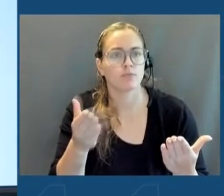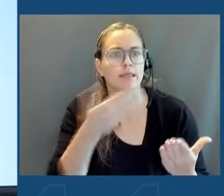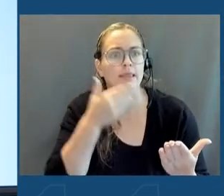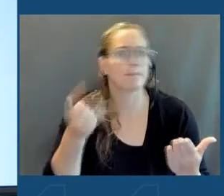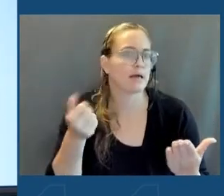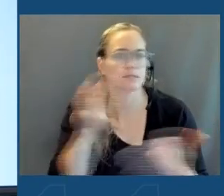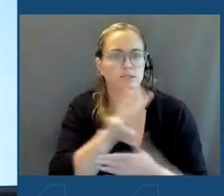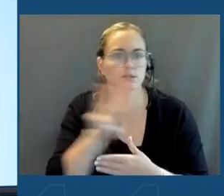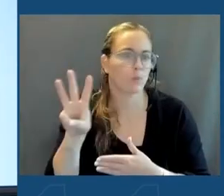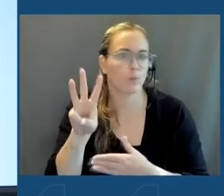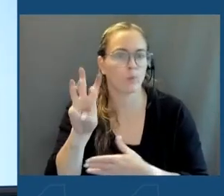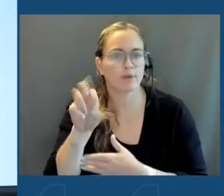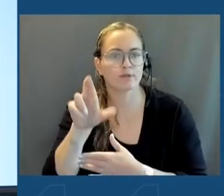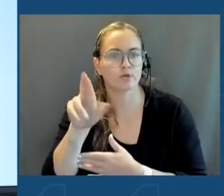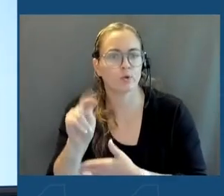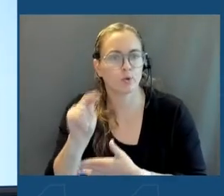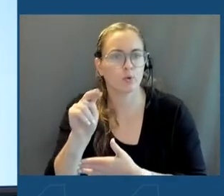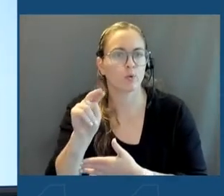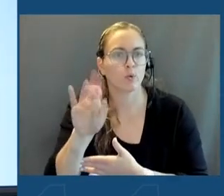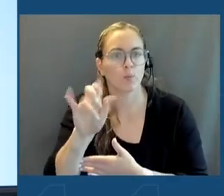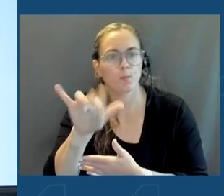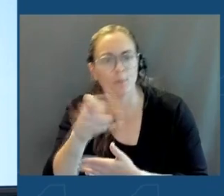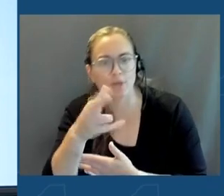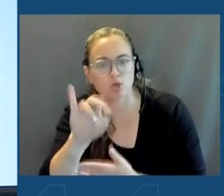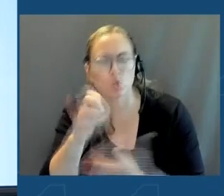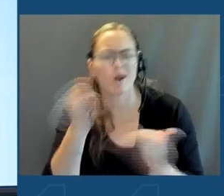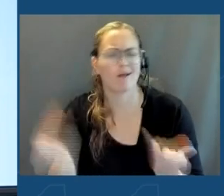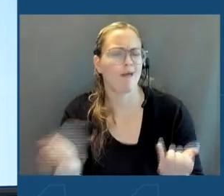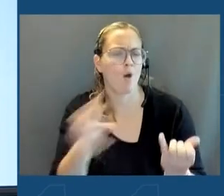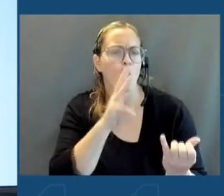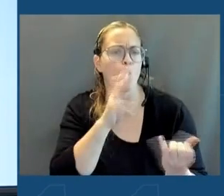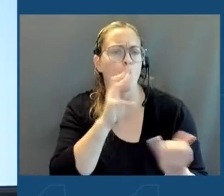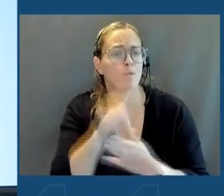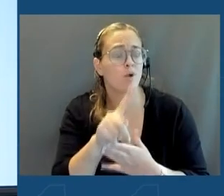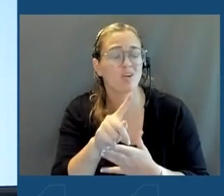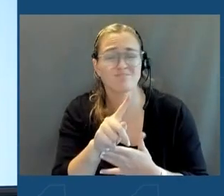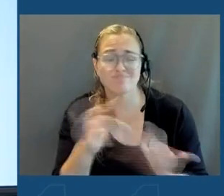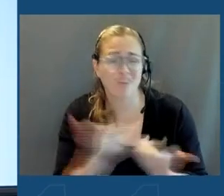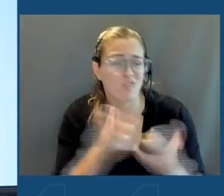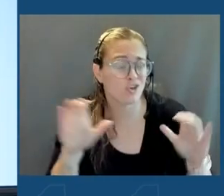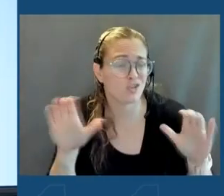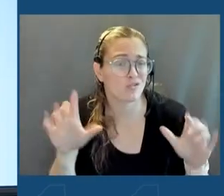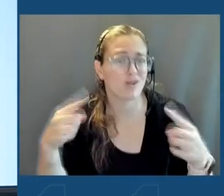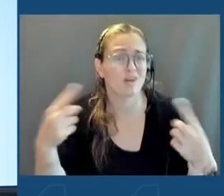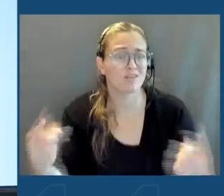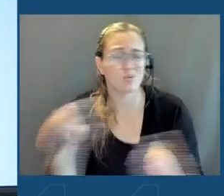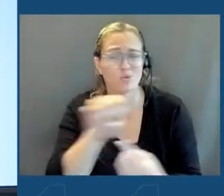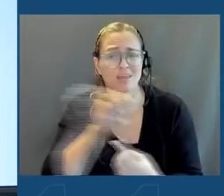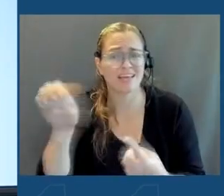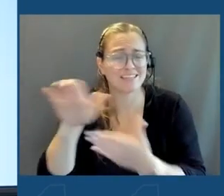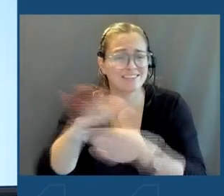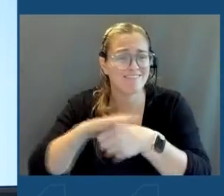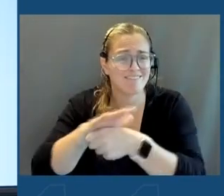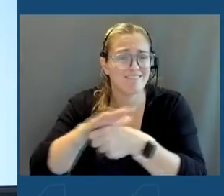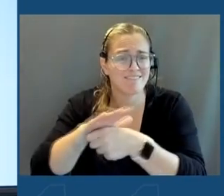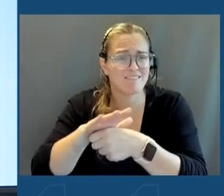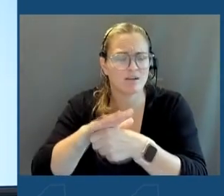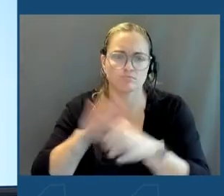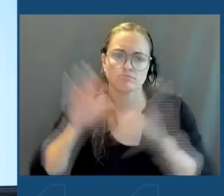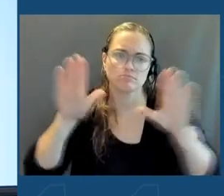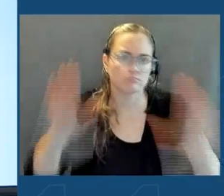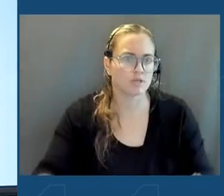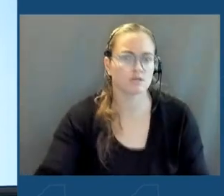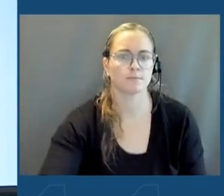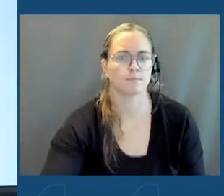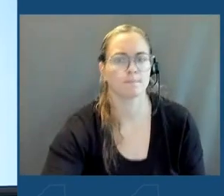He has Bayshore and now the water park. Buddy, what you've done to the East First Corridor is really remarkable, and